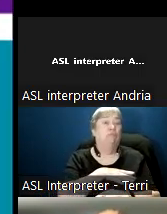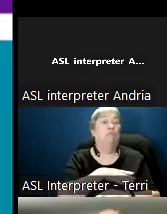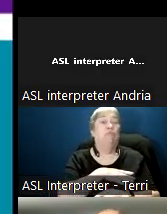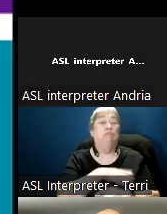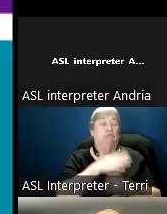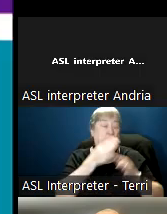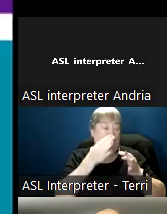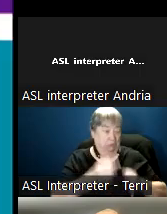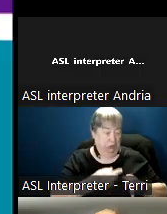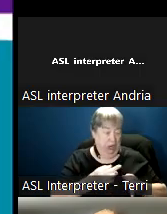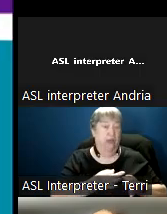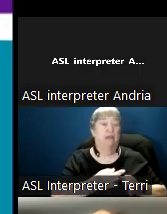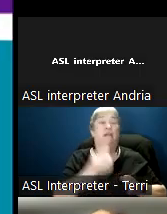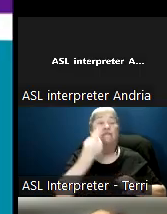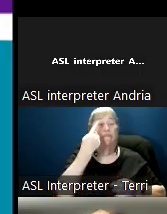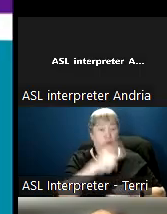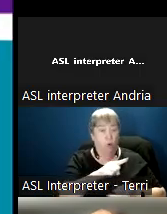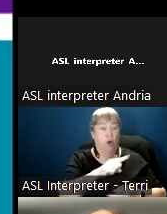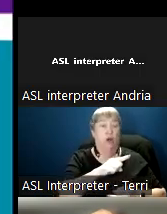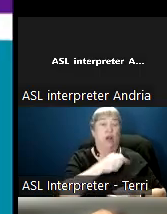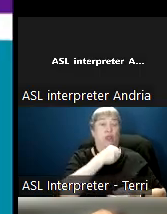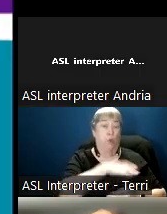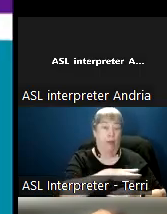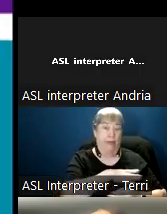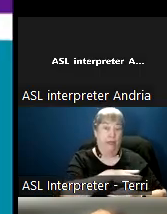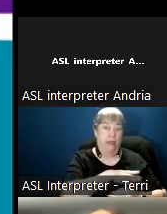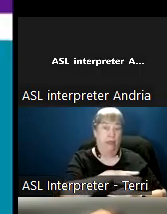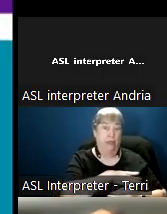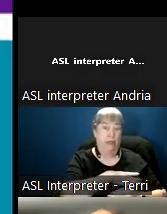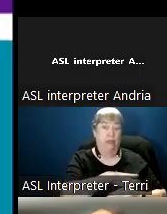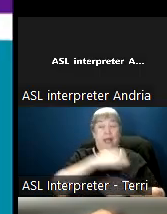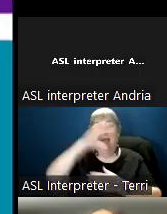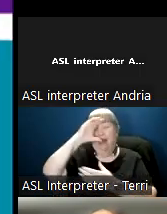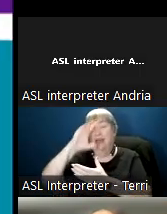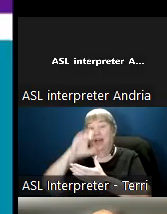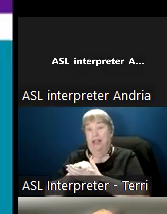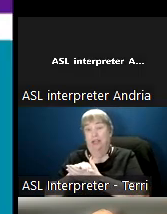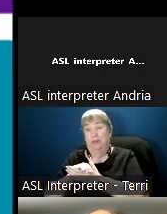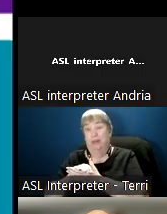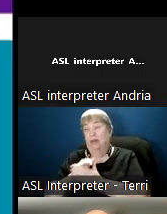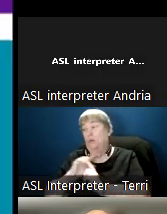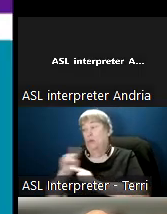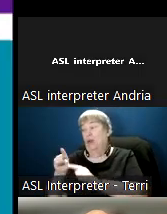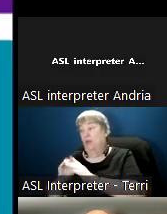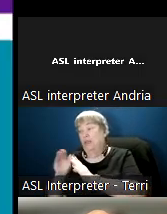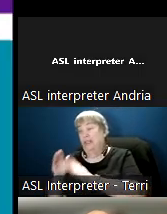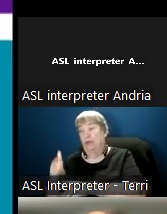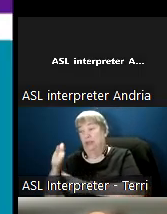ruling in her favor in the divorce case, her husband went to his house and shot